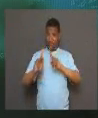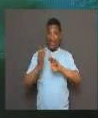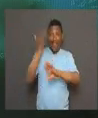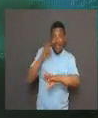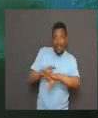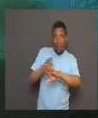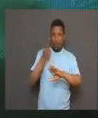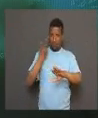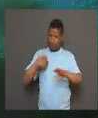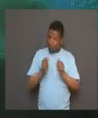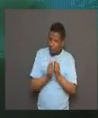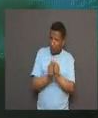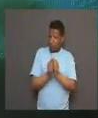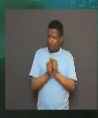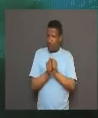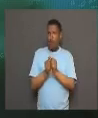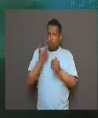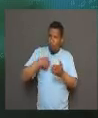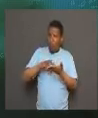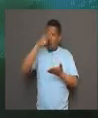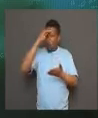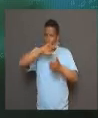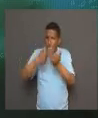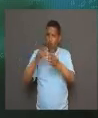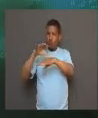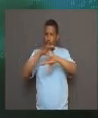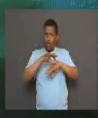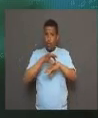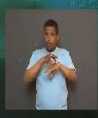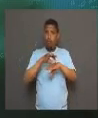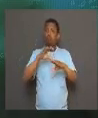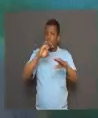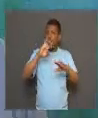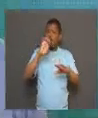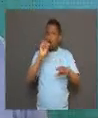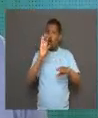Last time we were together, we learned about the Earth's ecospheres.